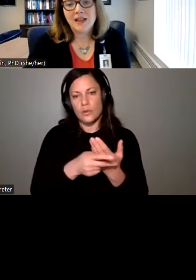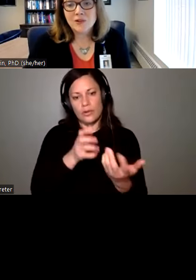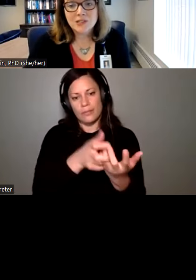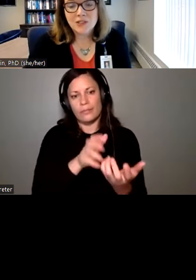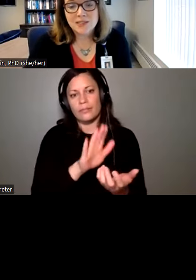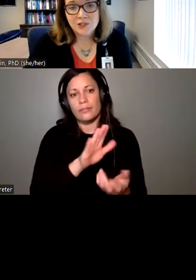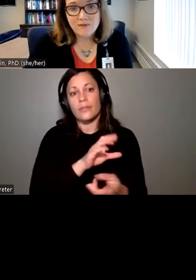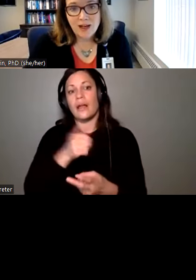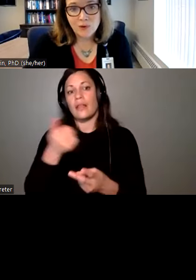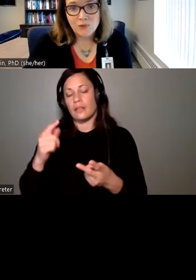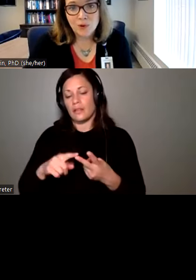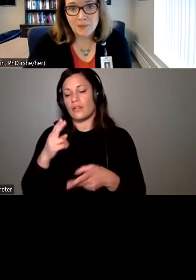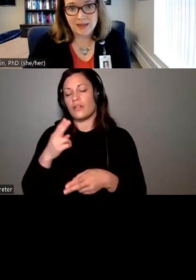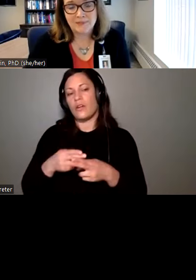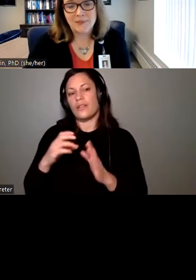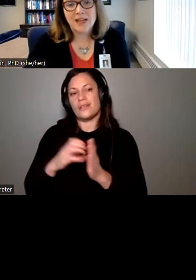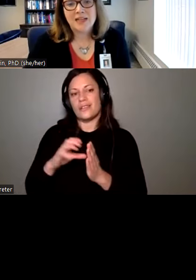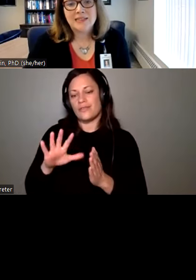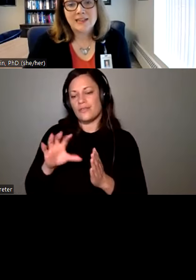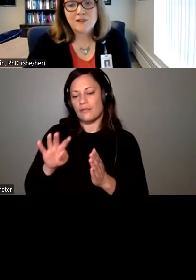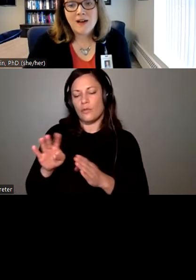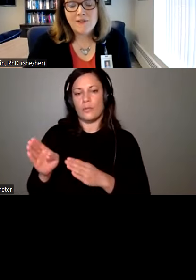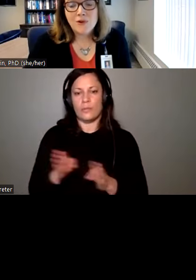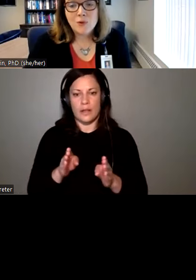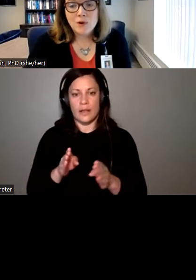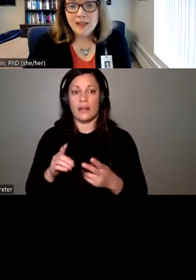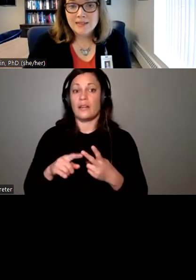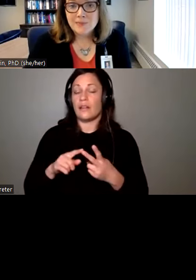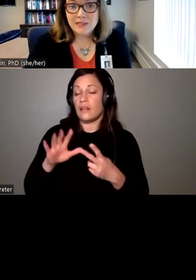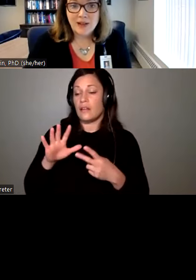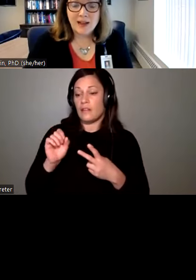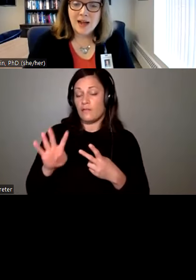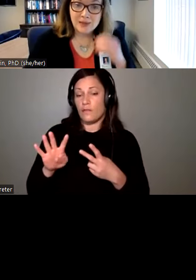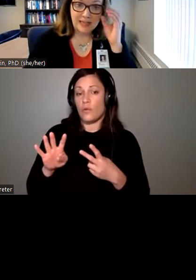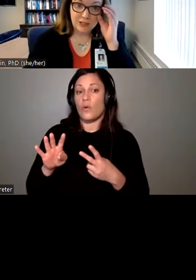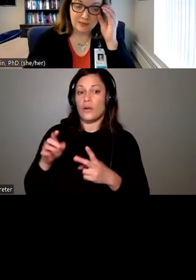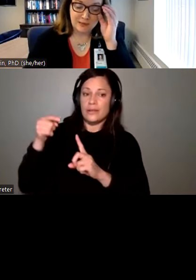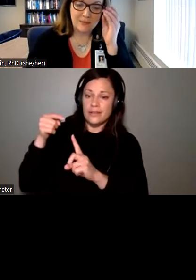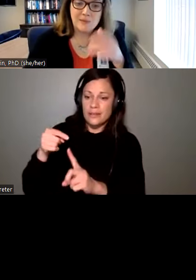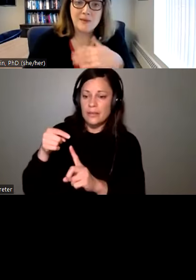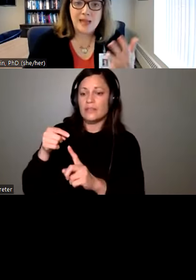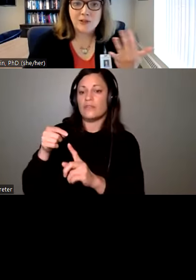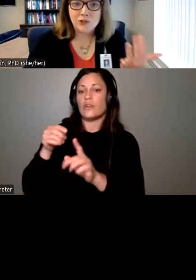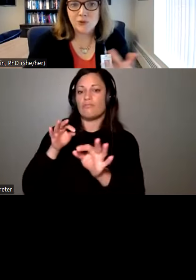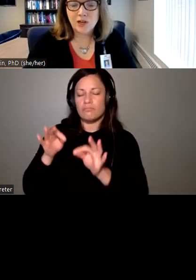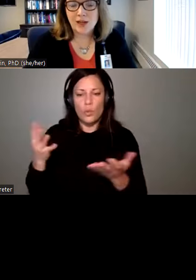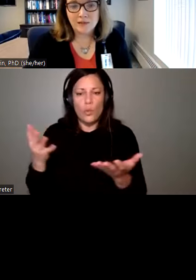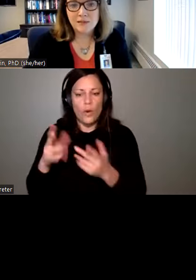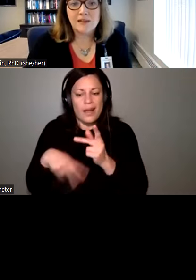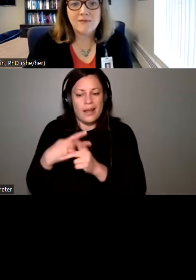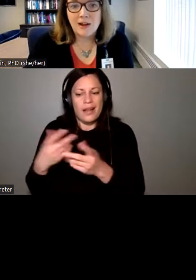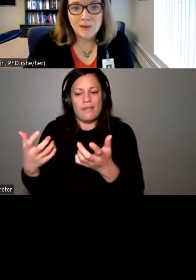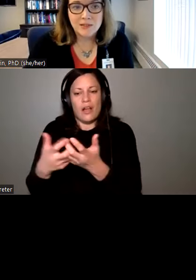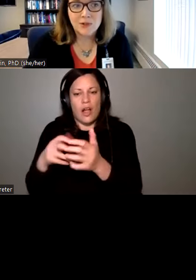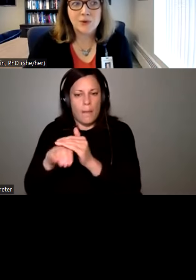and the other is called a Section 504 plan. Section 504 plans specify accommodations that might be made to a